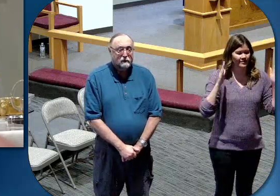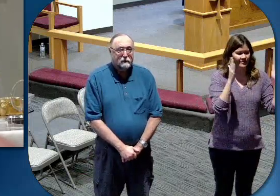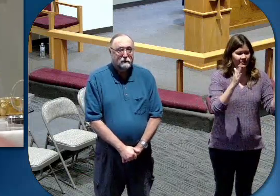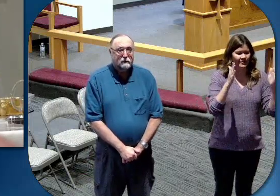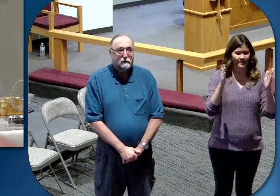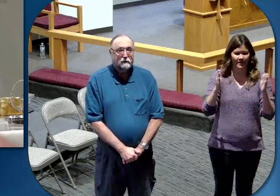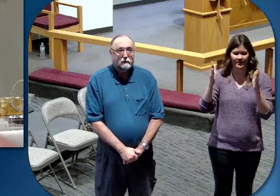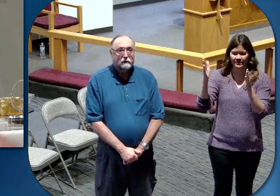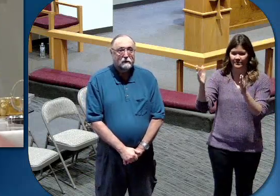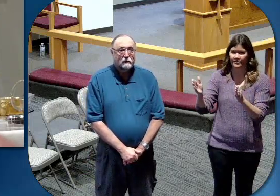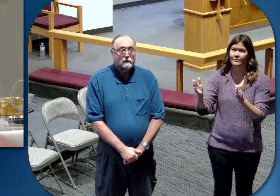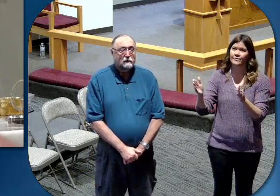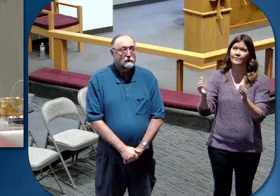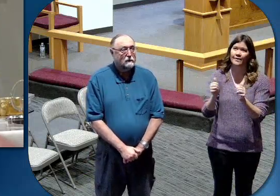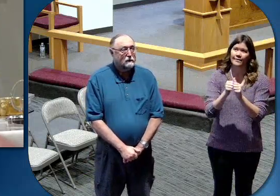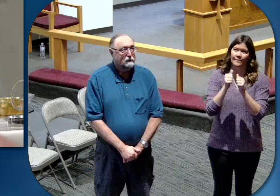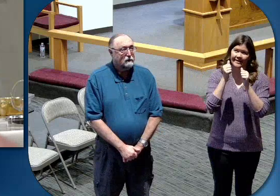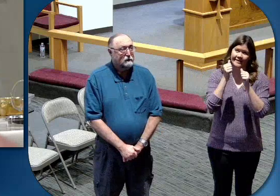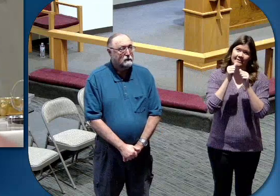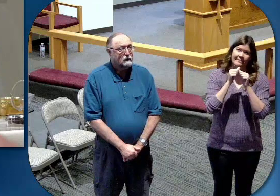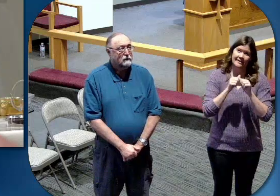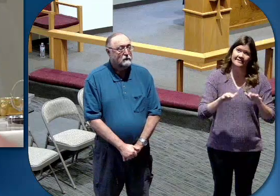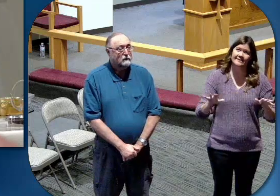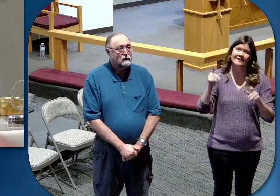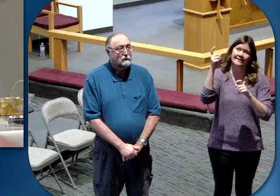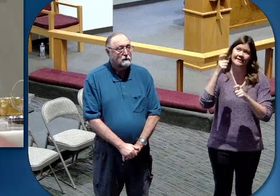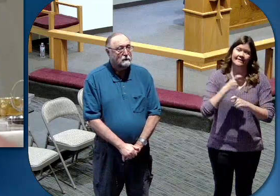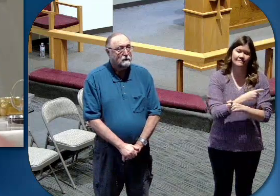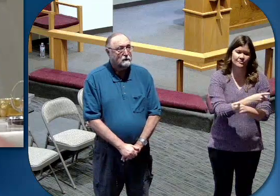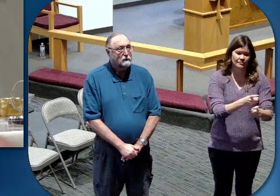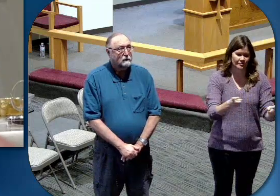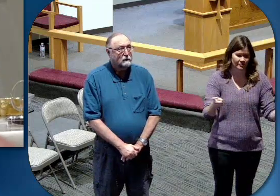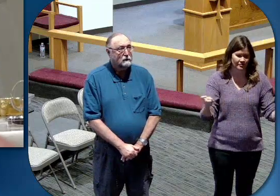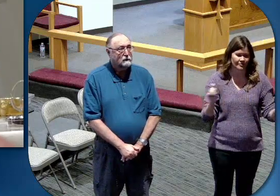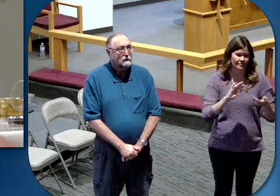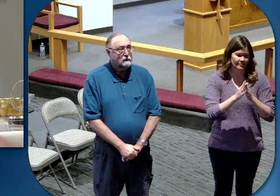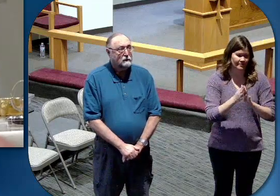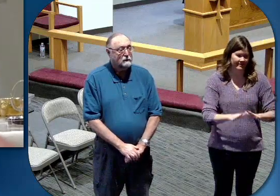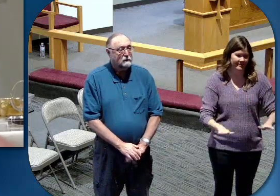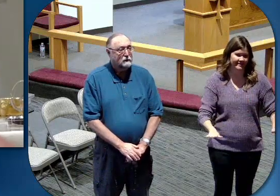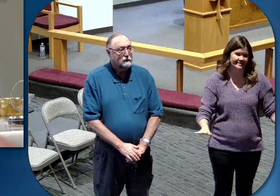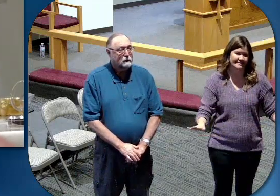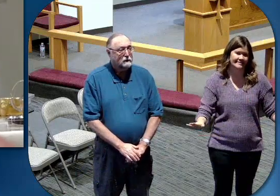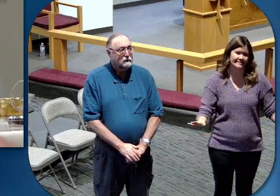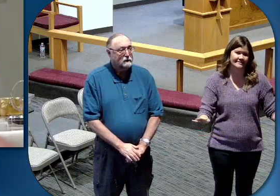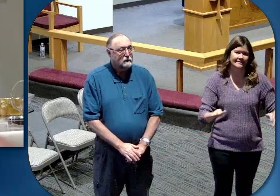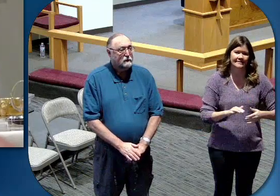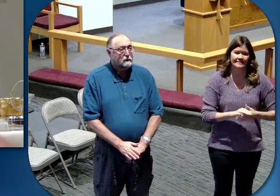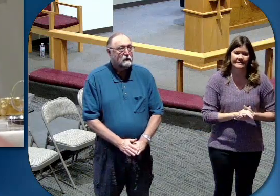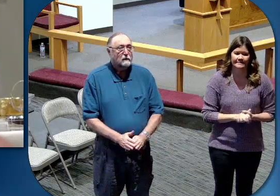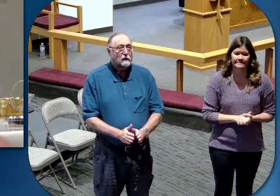look upon you with favor and give you peace.